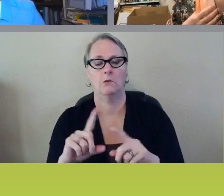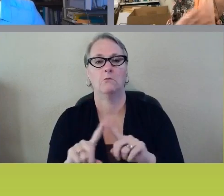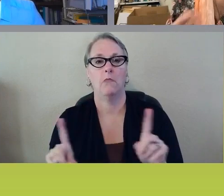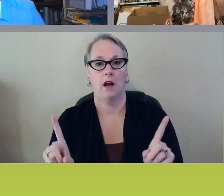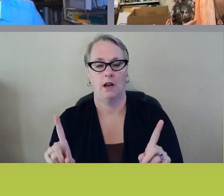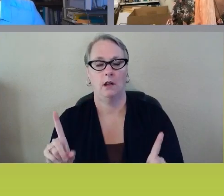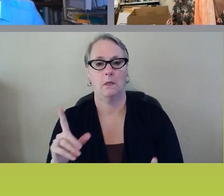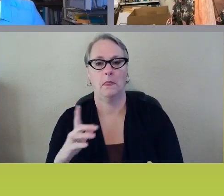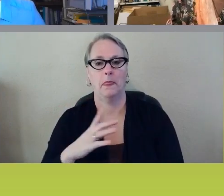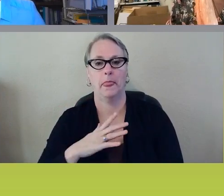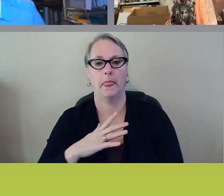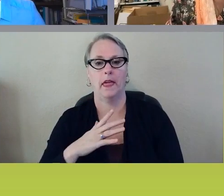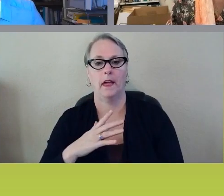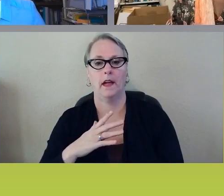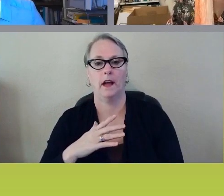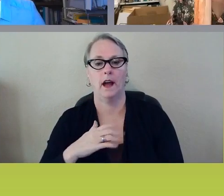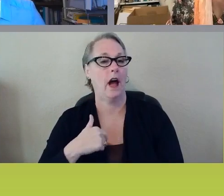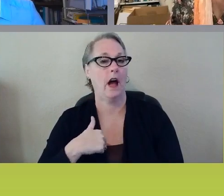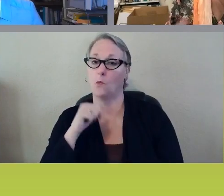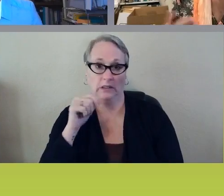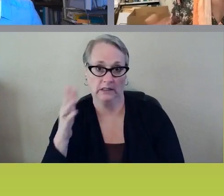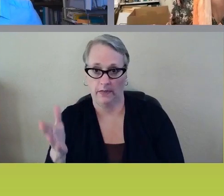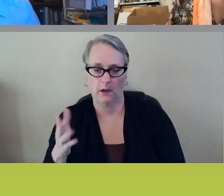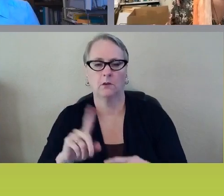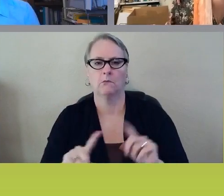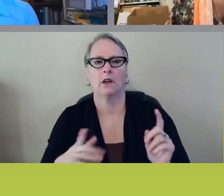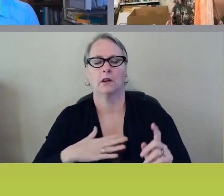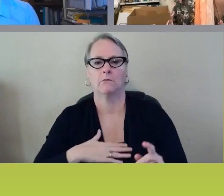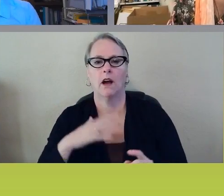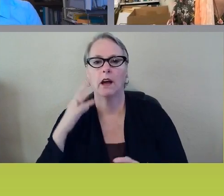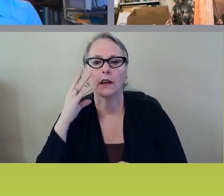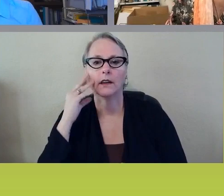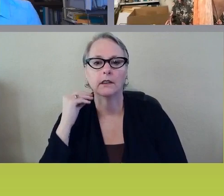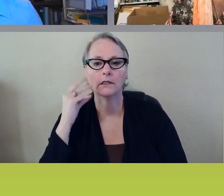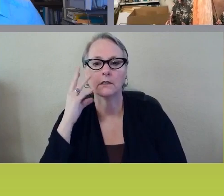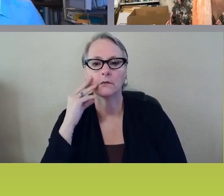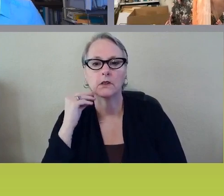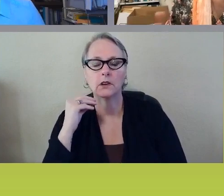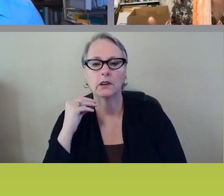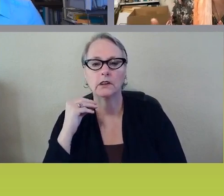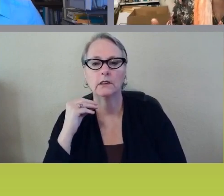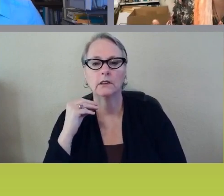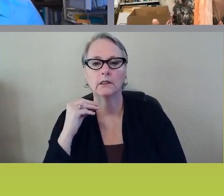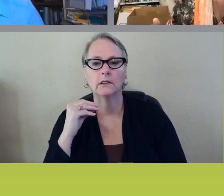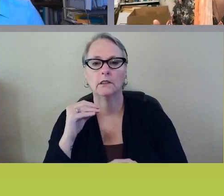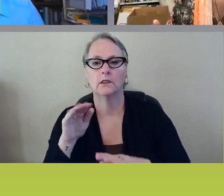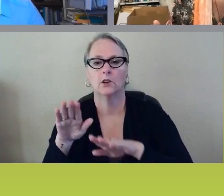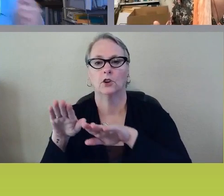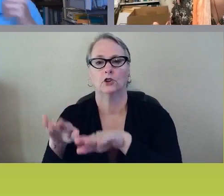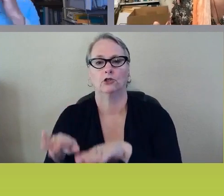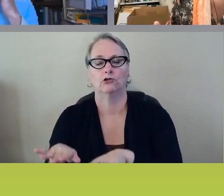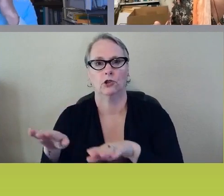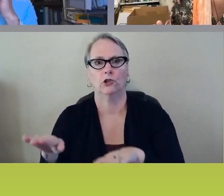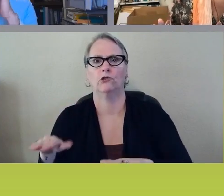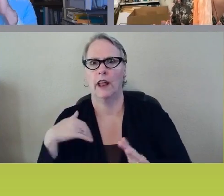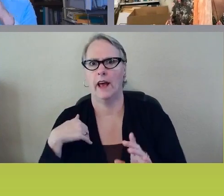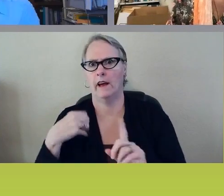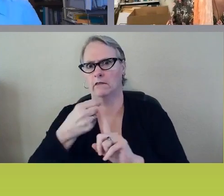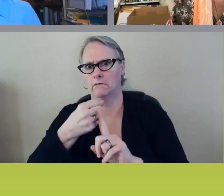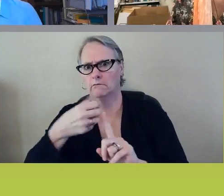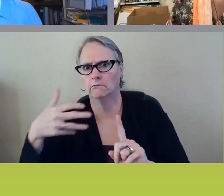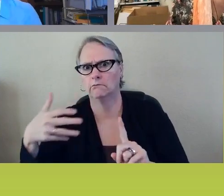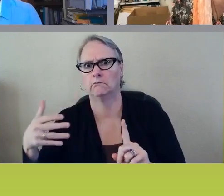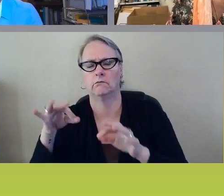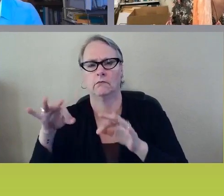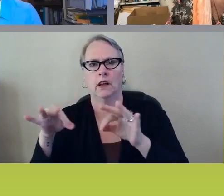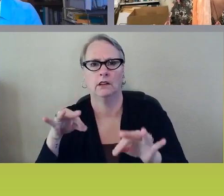experience, yes, you ask the children why, and they have long explanations